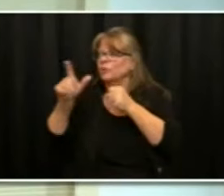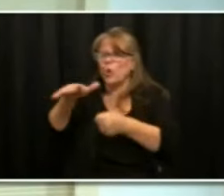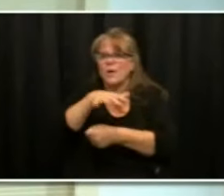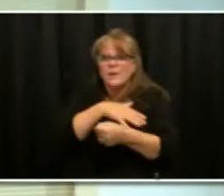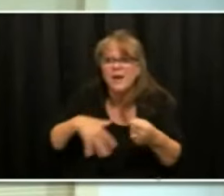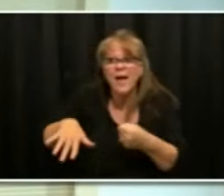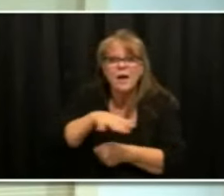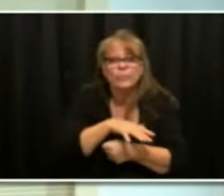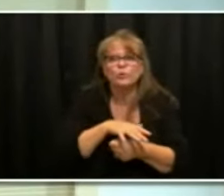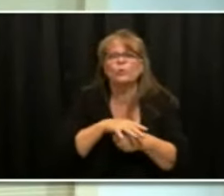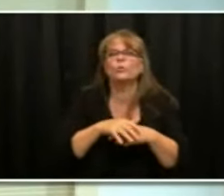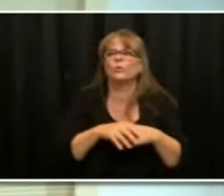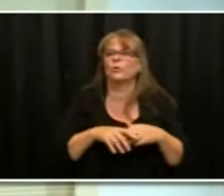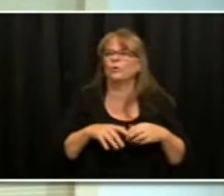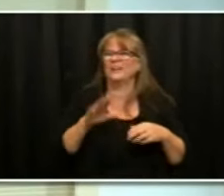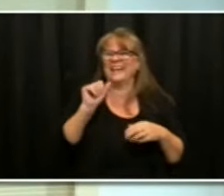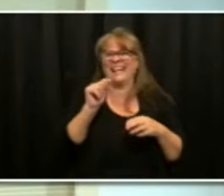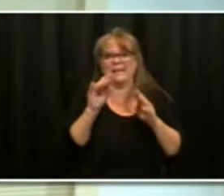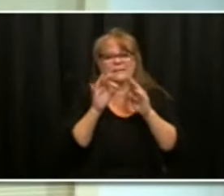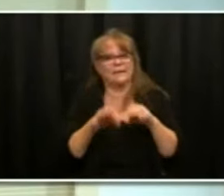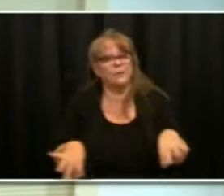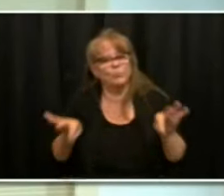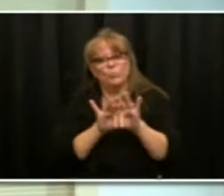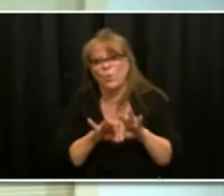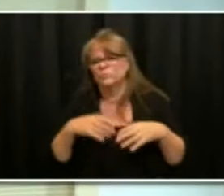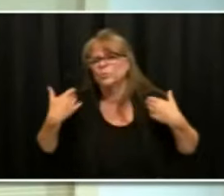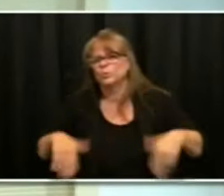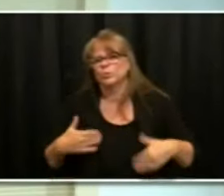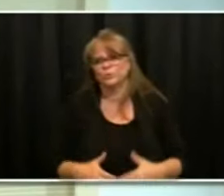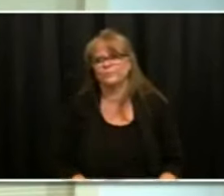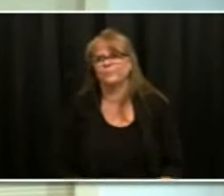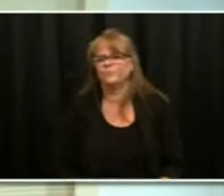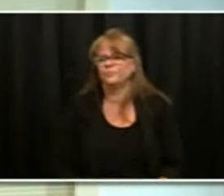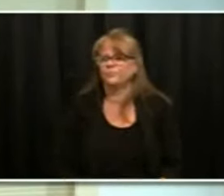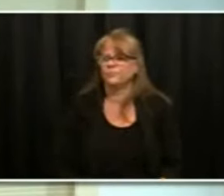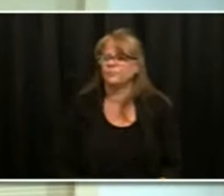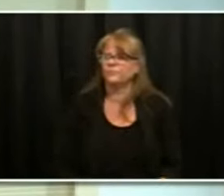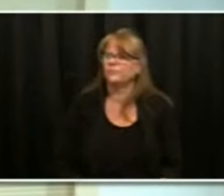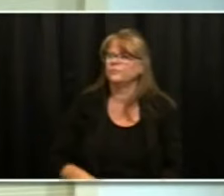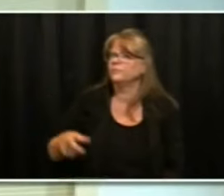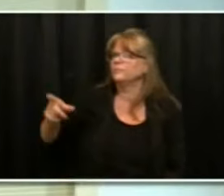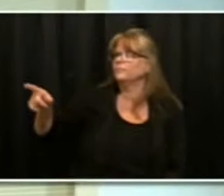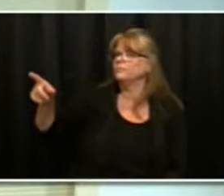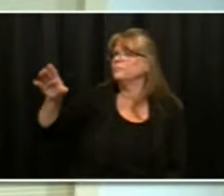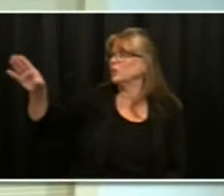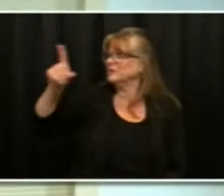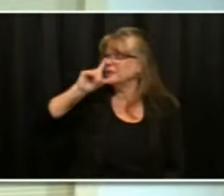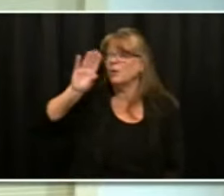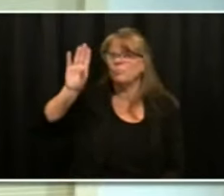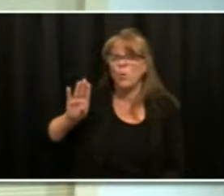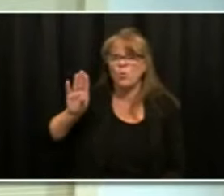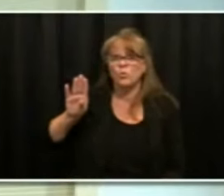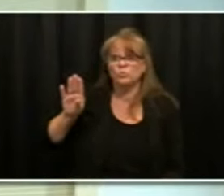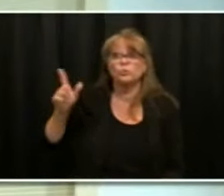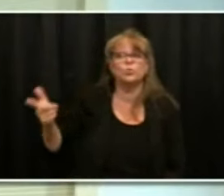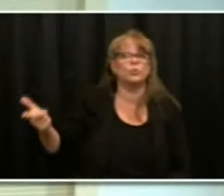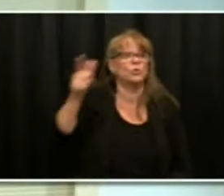Back then we were seeing the rising cases only in Boulder County. Now we're seeing in Denver and Arapahoe, Adams County. We're seeing in Pueblo County and Mesa